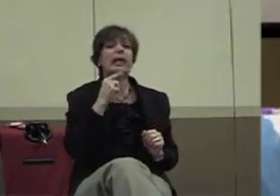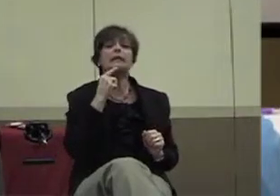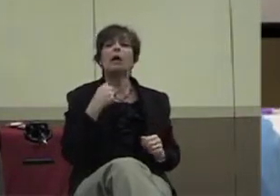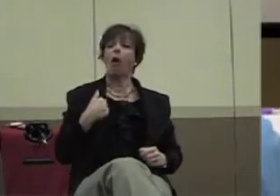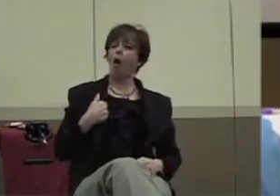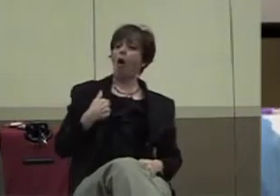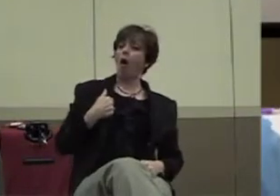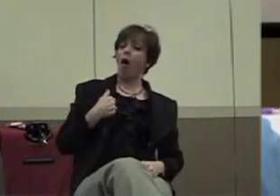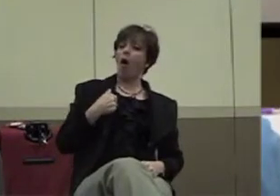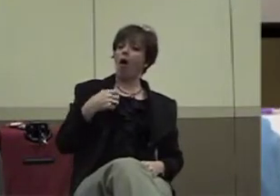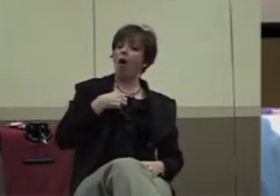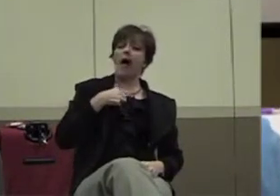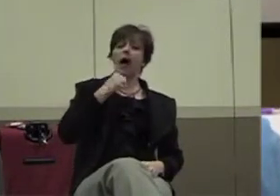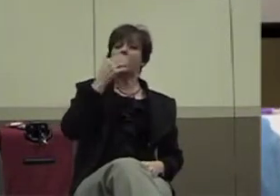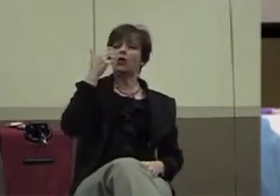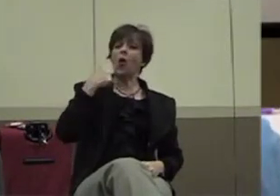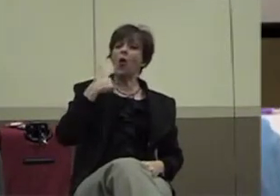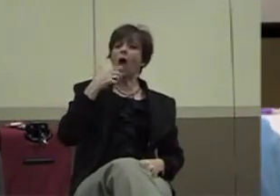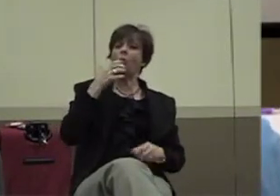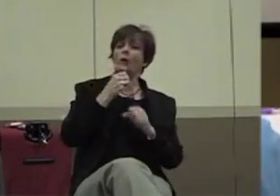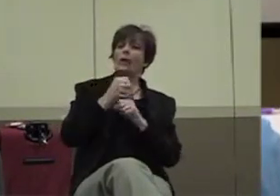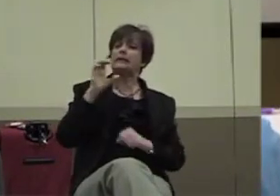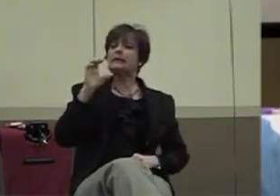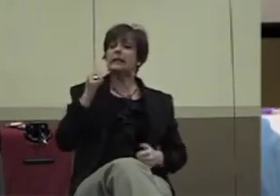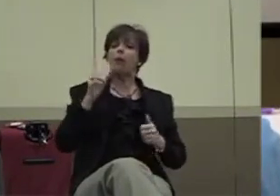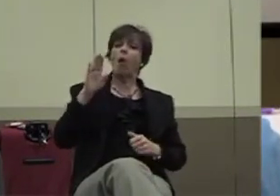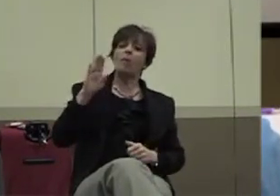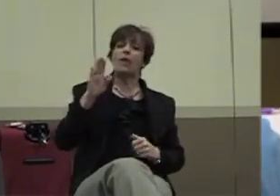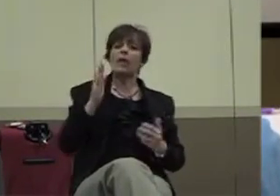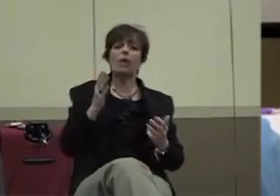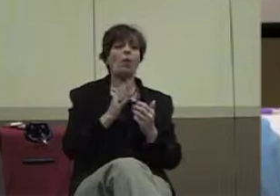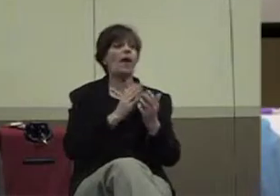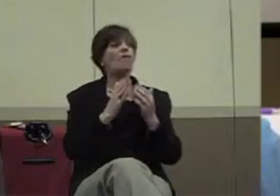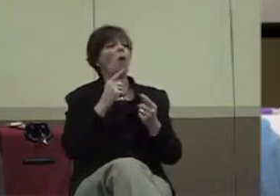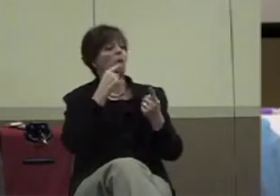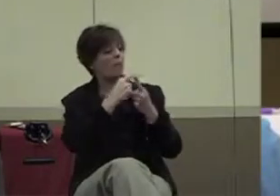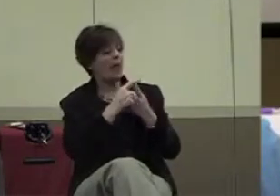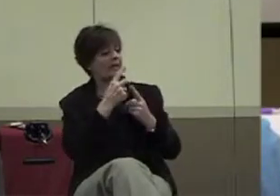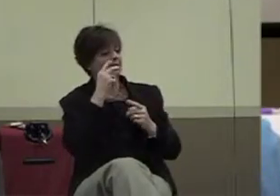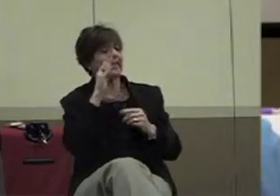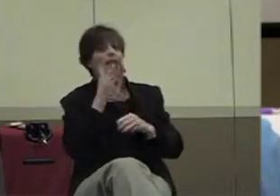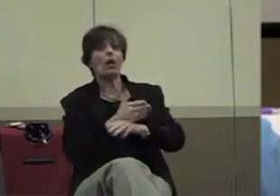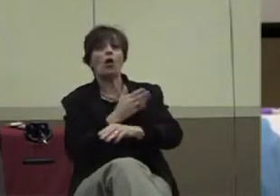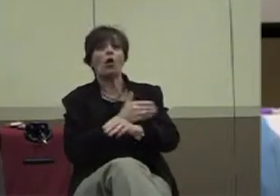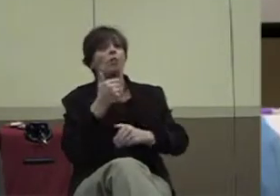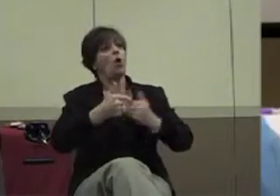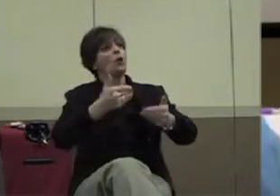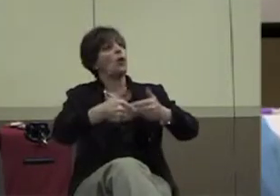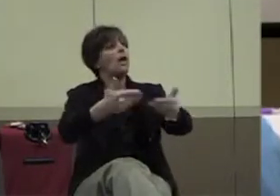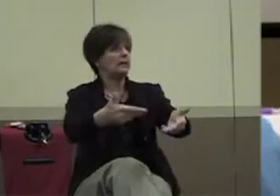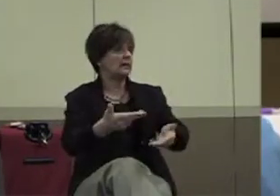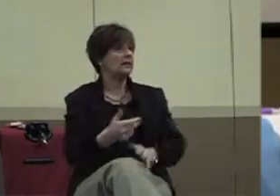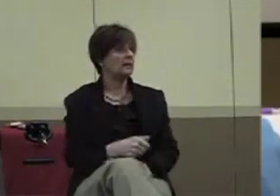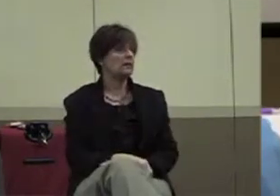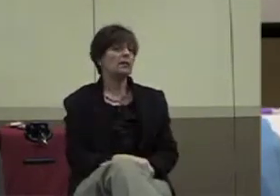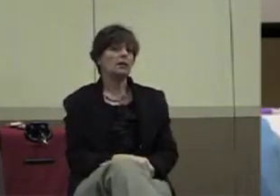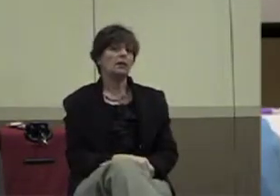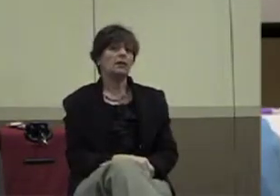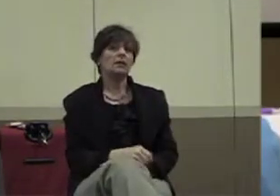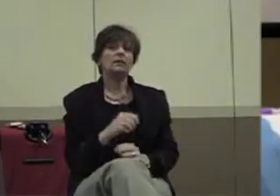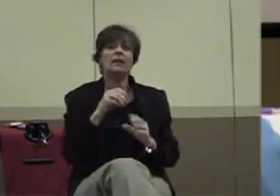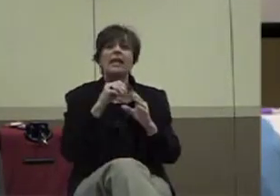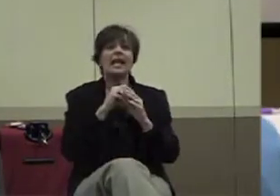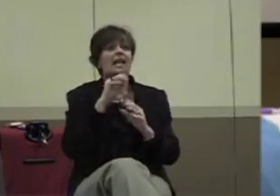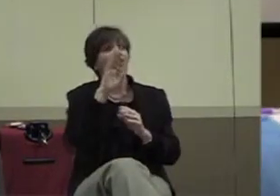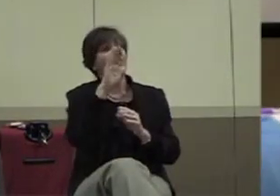making a B, or whatever. Plus, they can see their progress right there in whatever color they chose to color